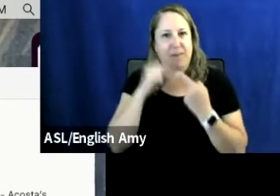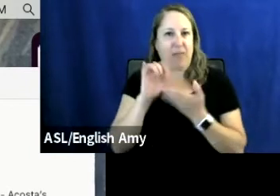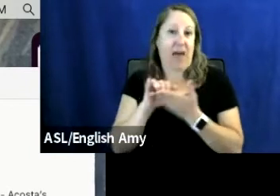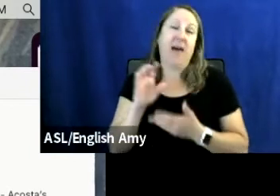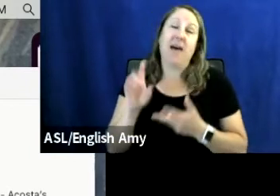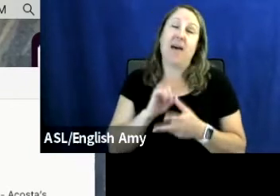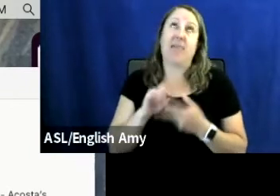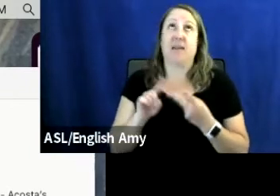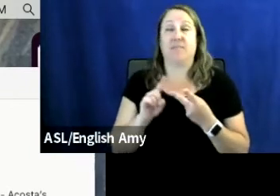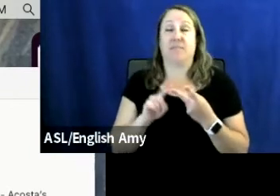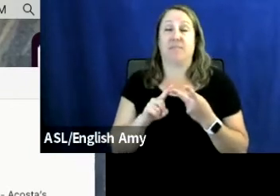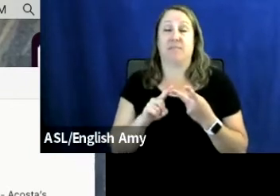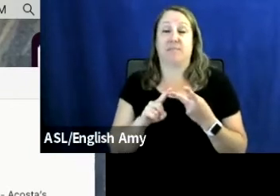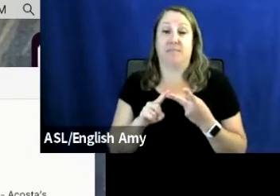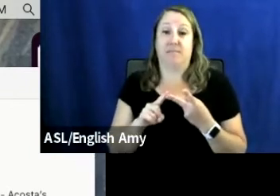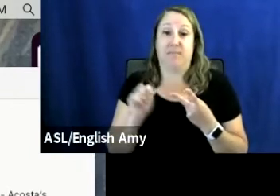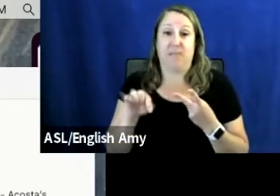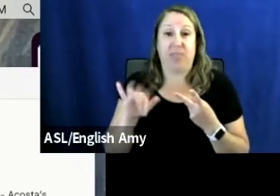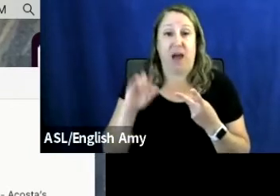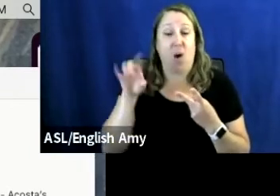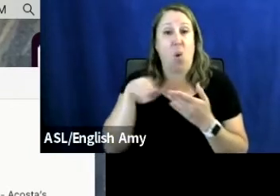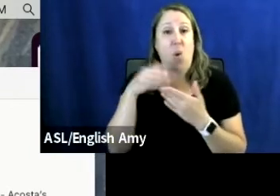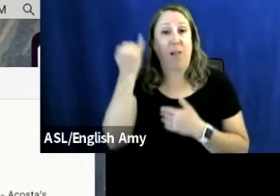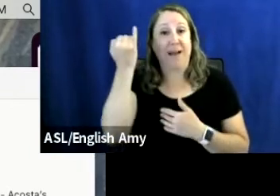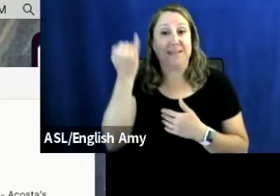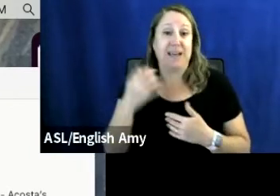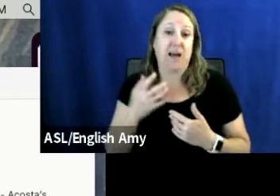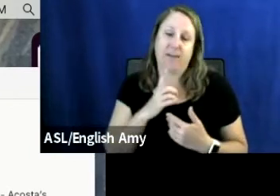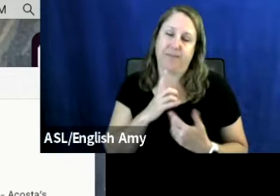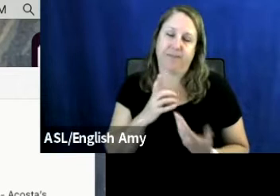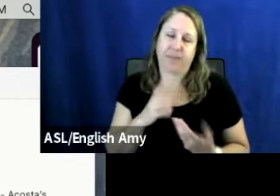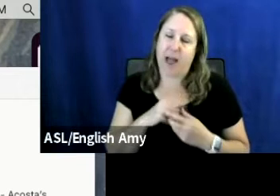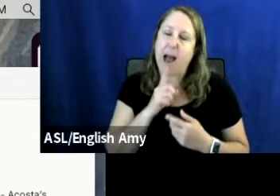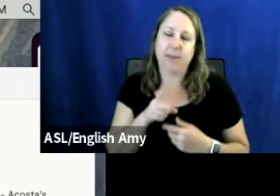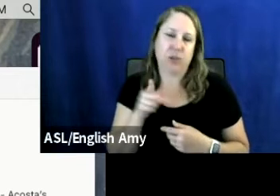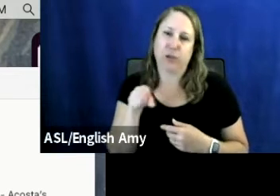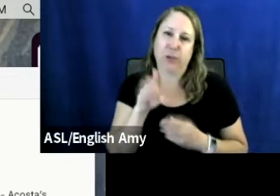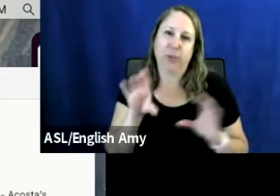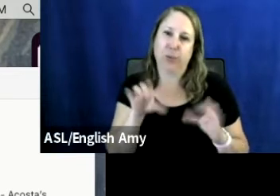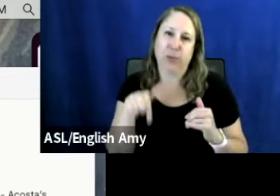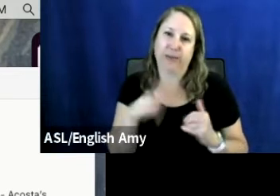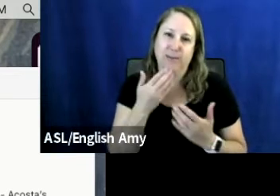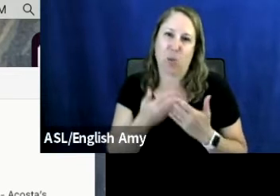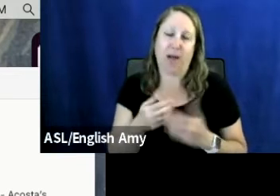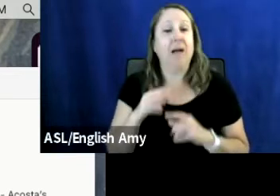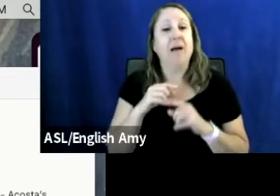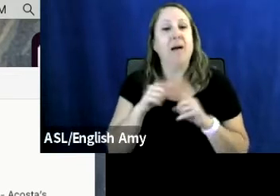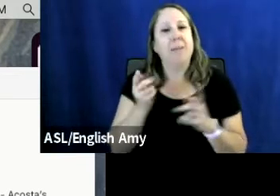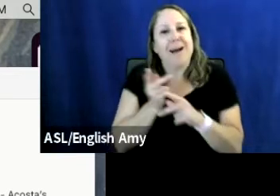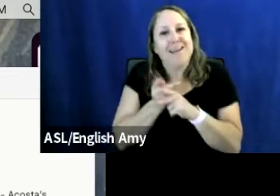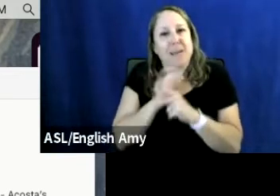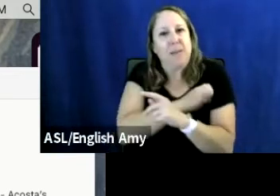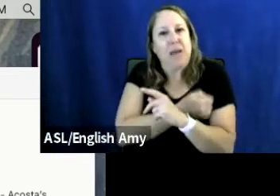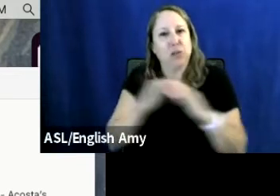also my second thought is this whole idea of, and I'm sure you're good at this, like keeping the energy low as a